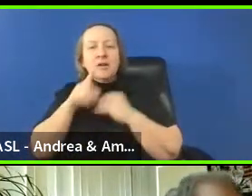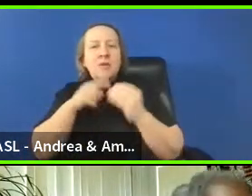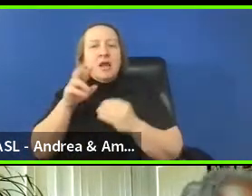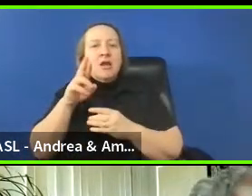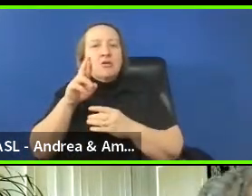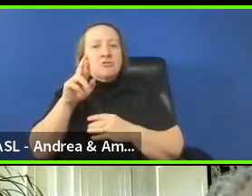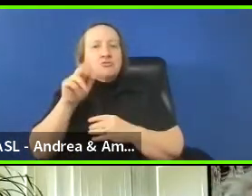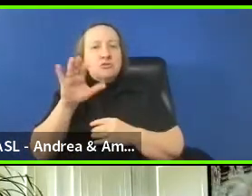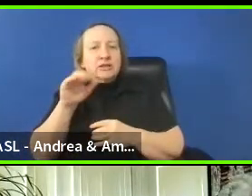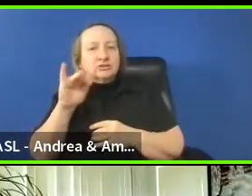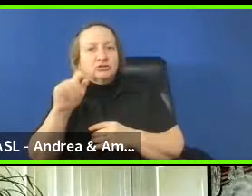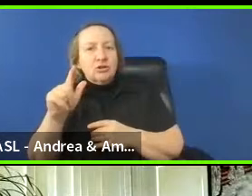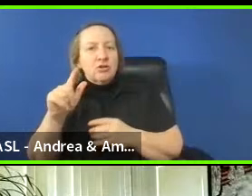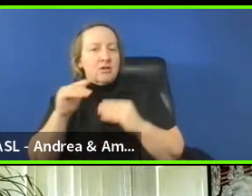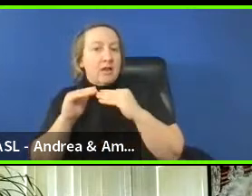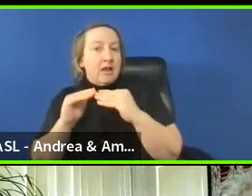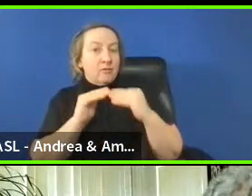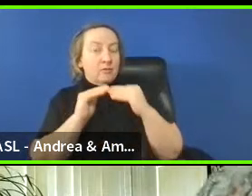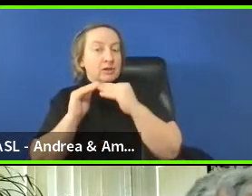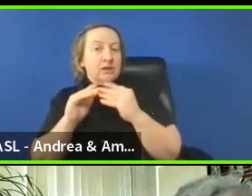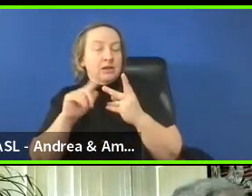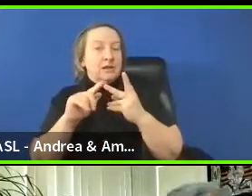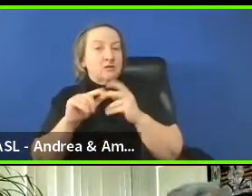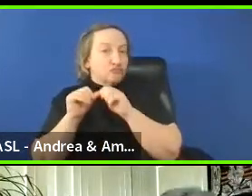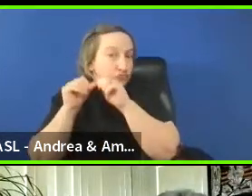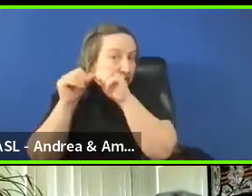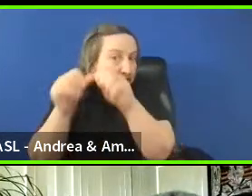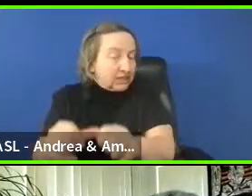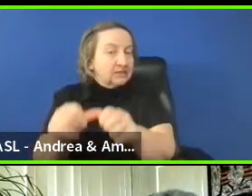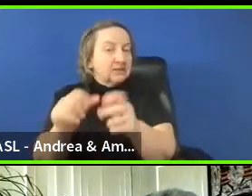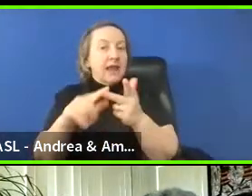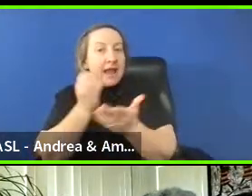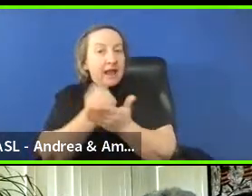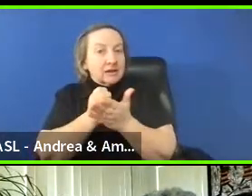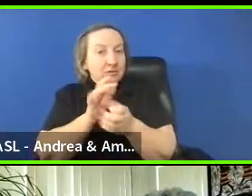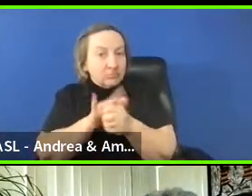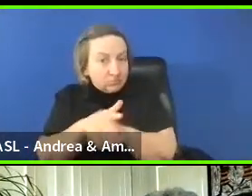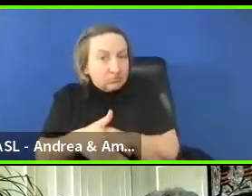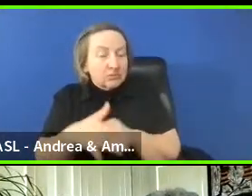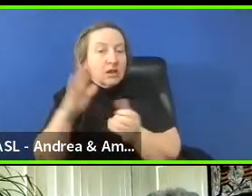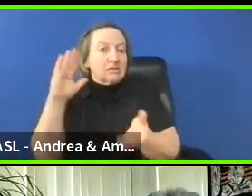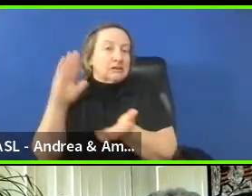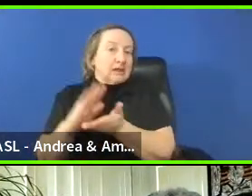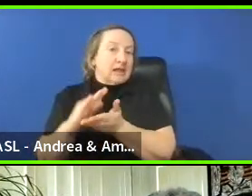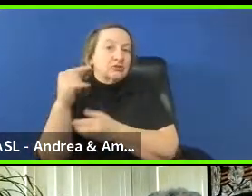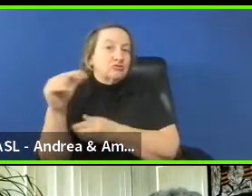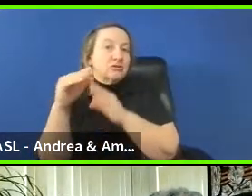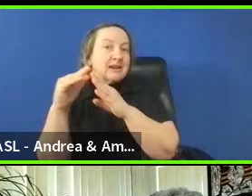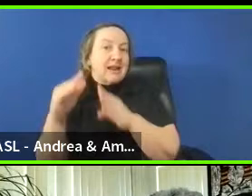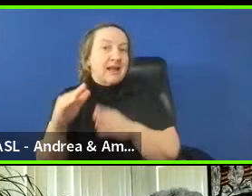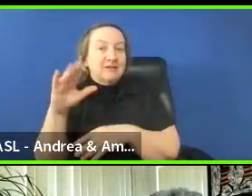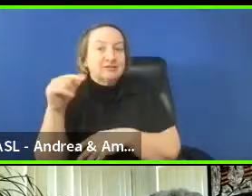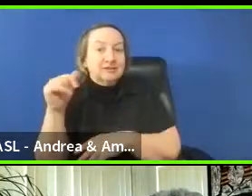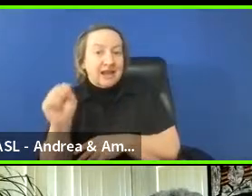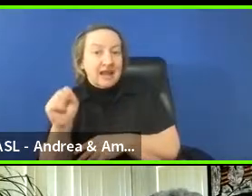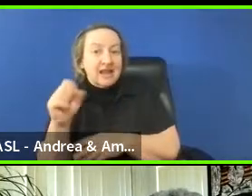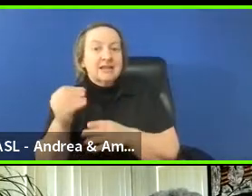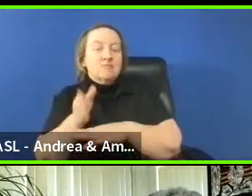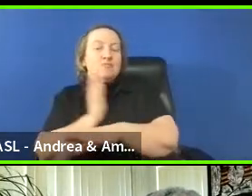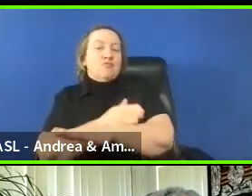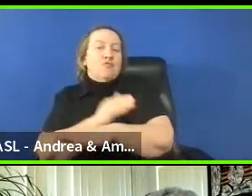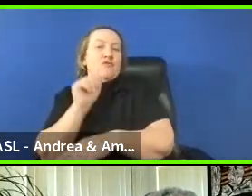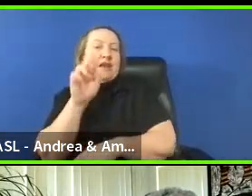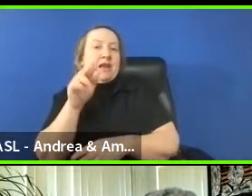equity, resiliency and economic prosperity, reducing greenhouse gas emissions and improving air quality, and